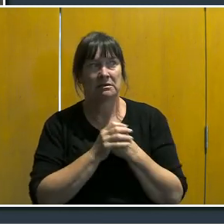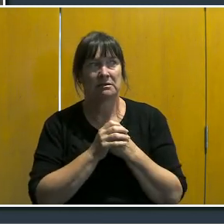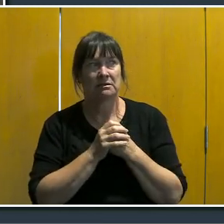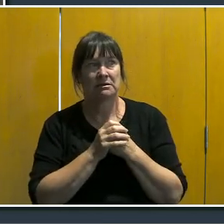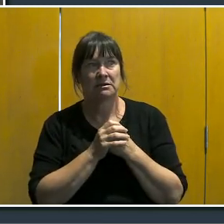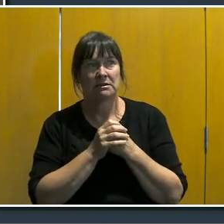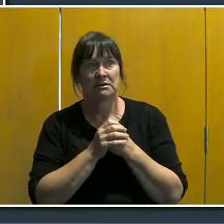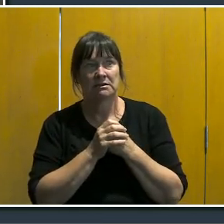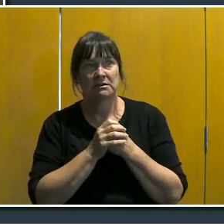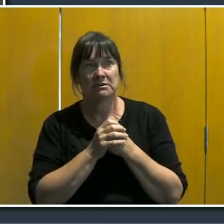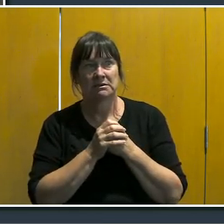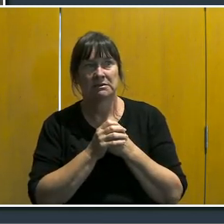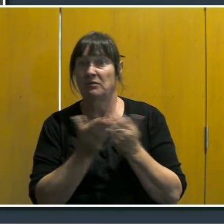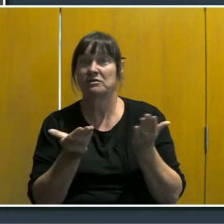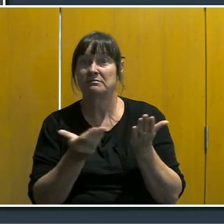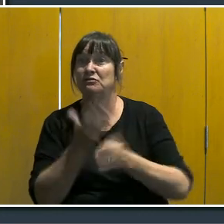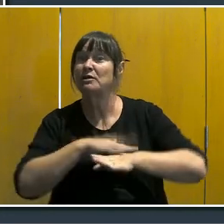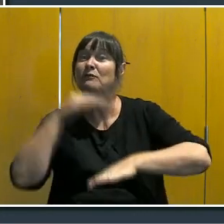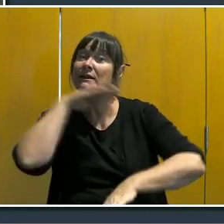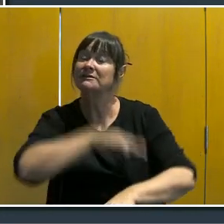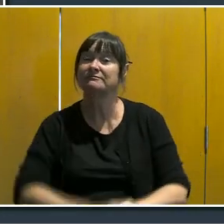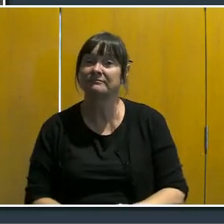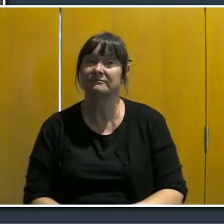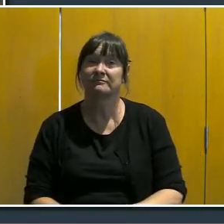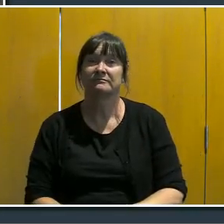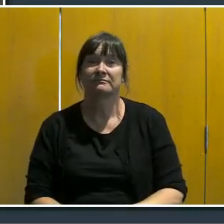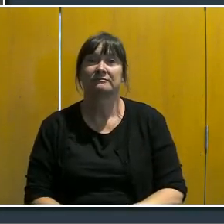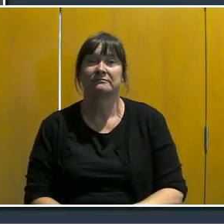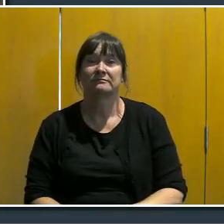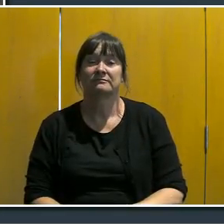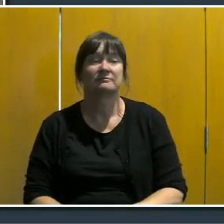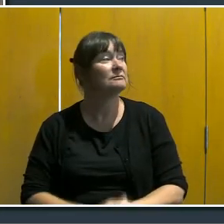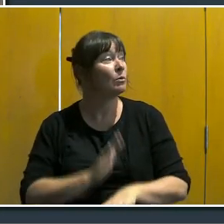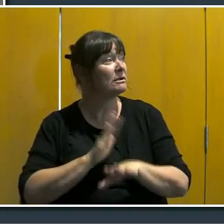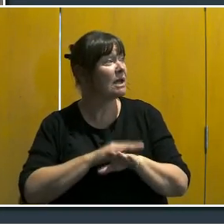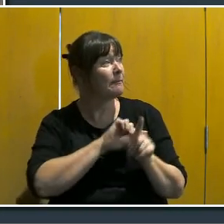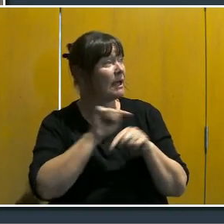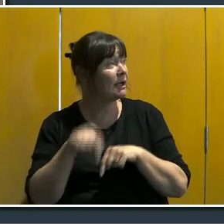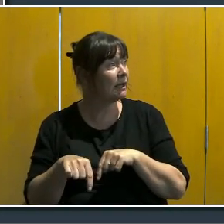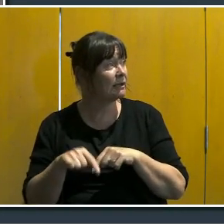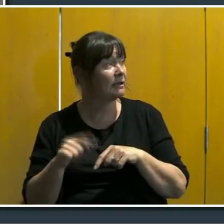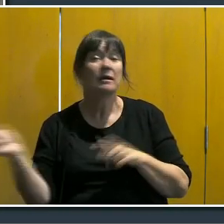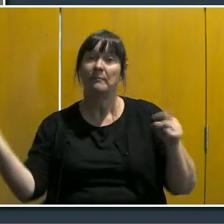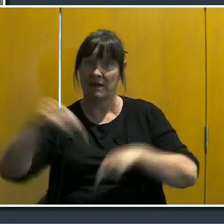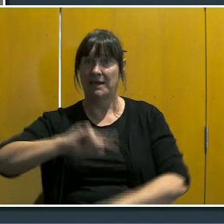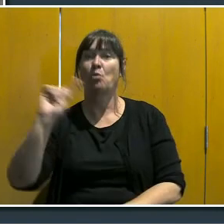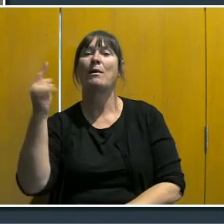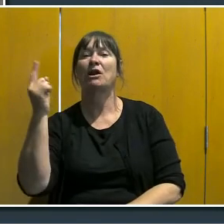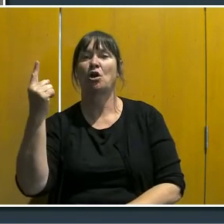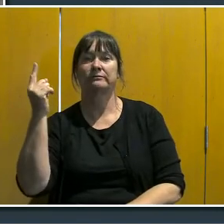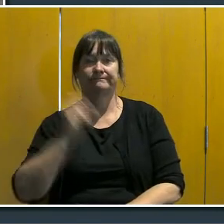bit of extra time through our lunch break. What time will we be back here? We will be reconvening at 1 o'clock.